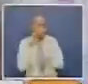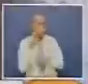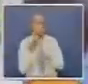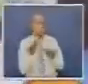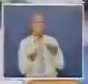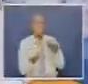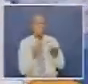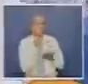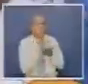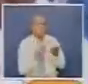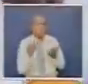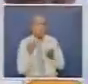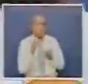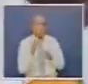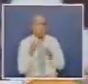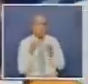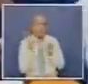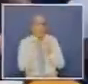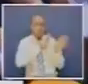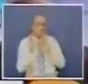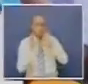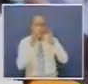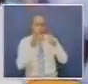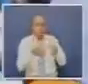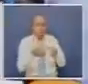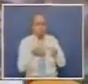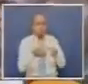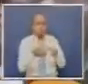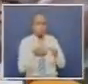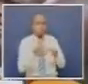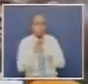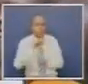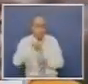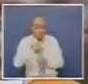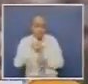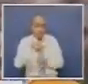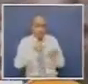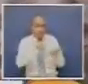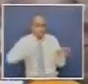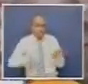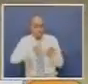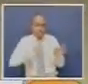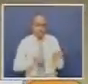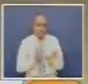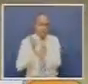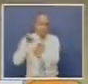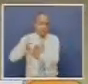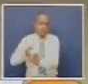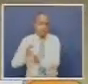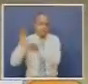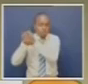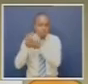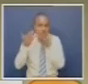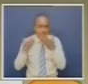of Wiper Democratic Party, mm-hmm, movement MPs have defected. They have gone to